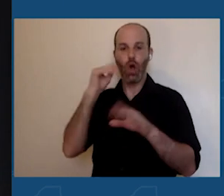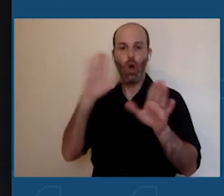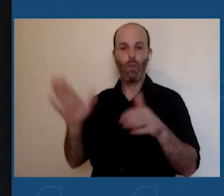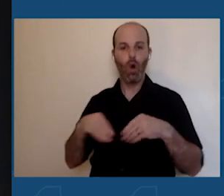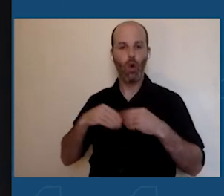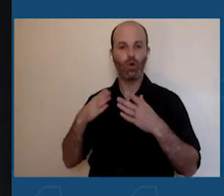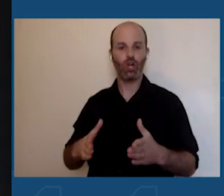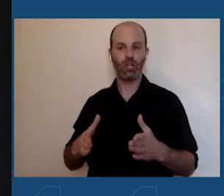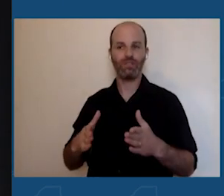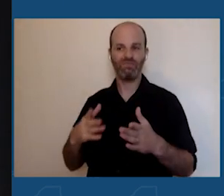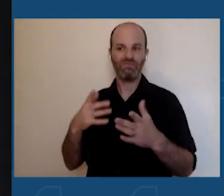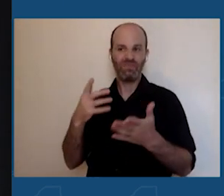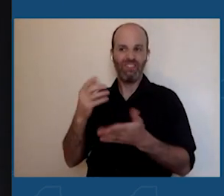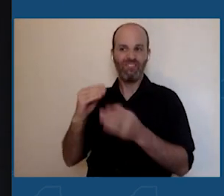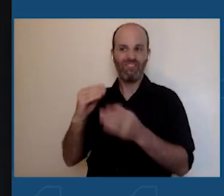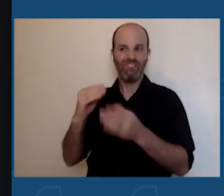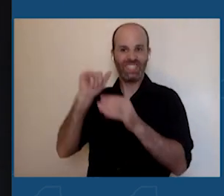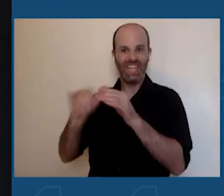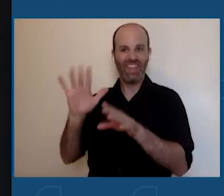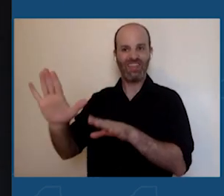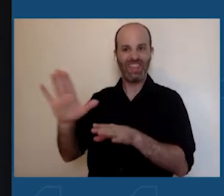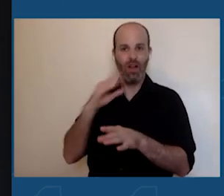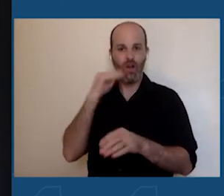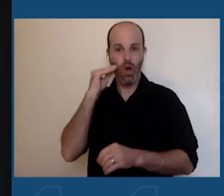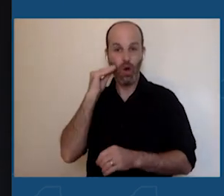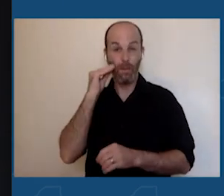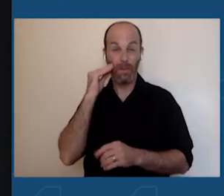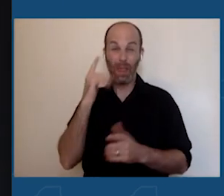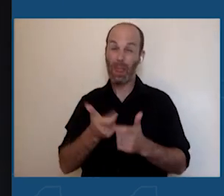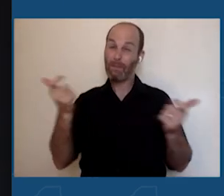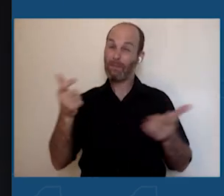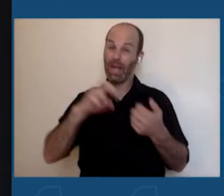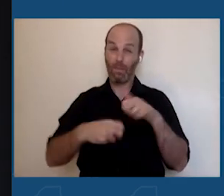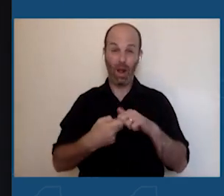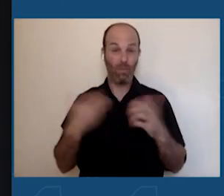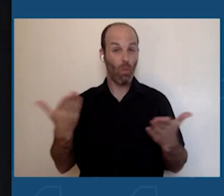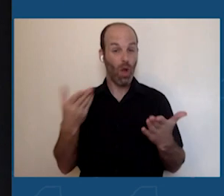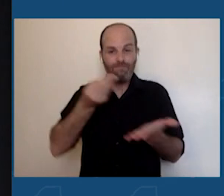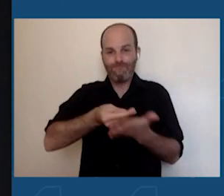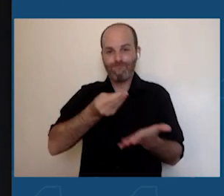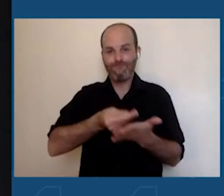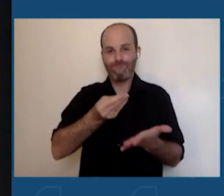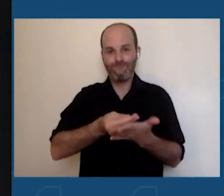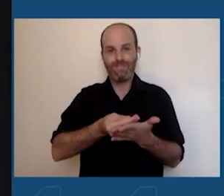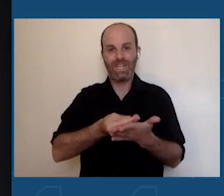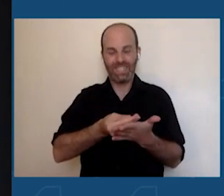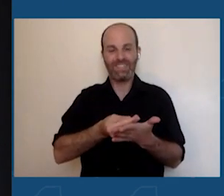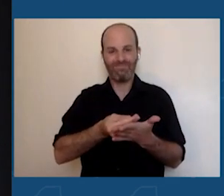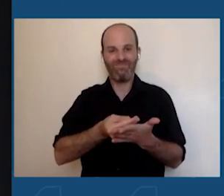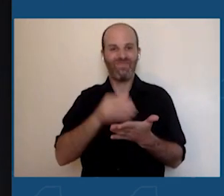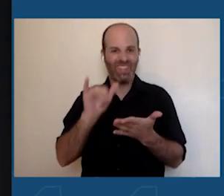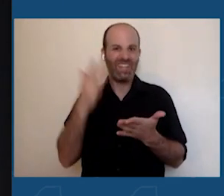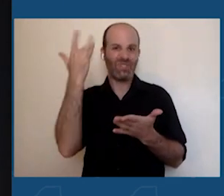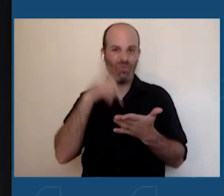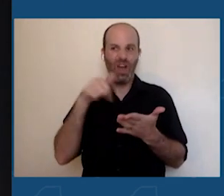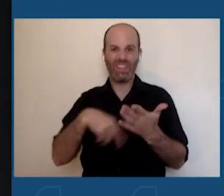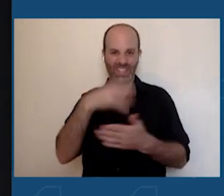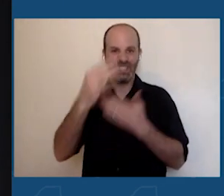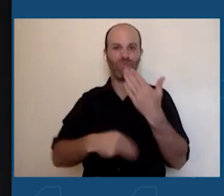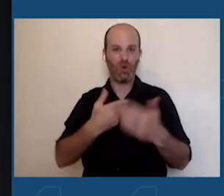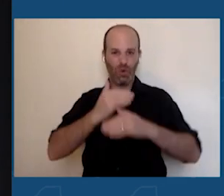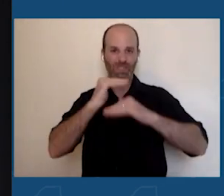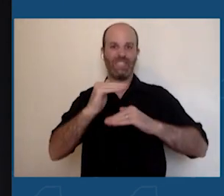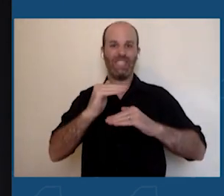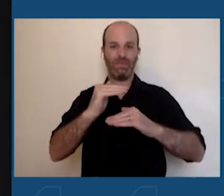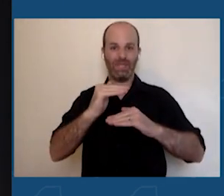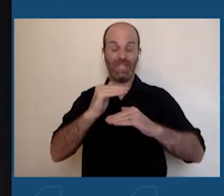it usually is, funding. That has been the biggest constraint on the expansion of this program, which is critical to Long Island's and